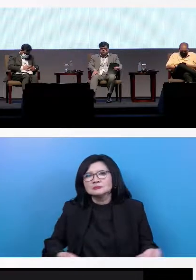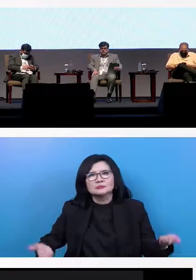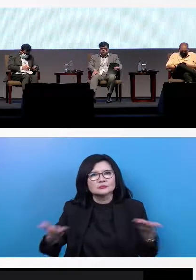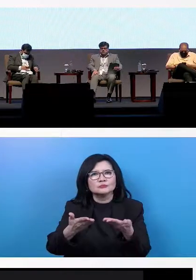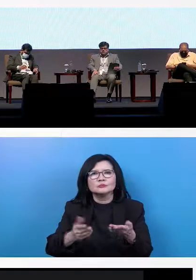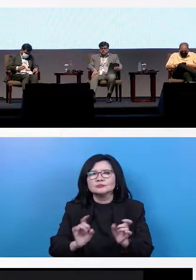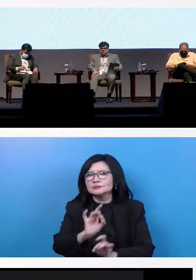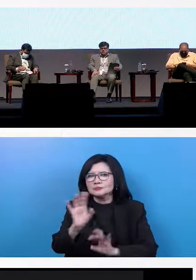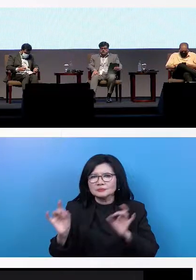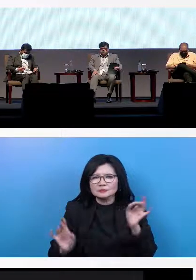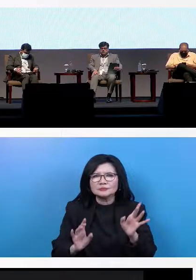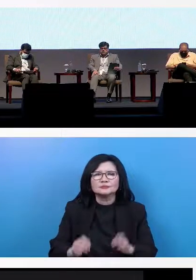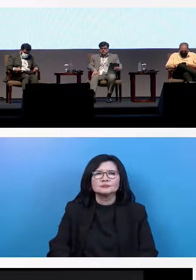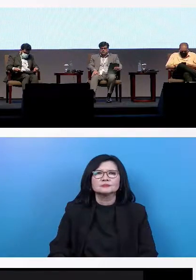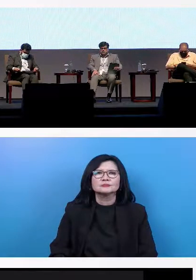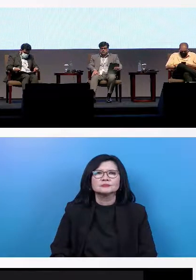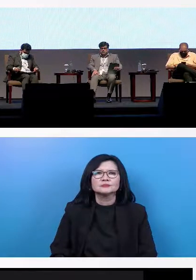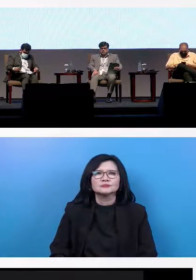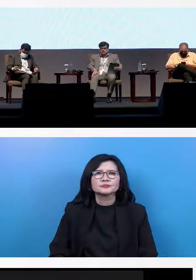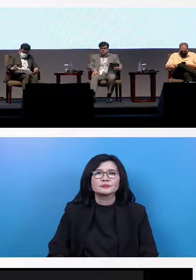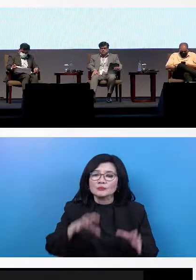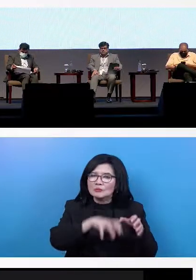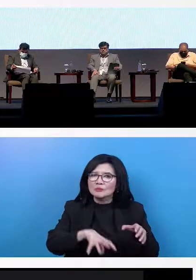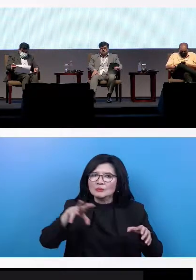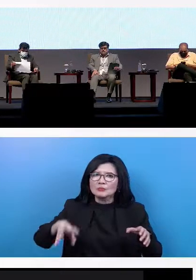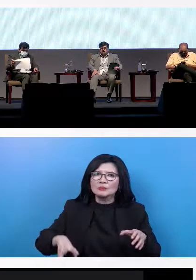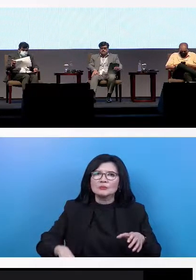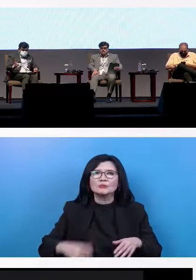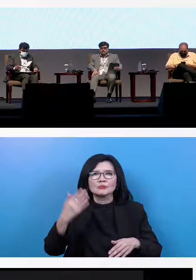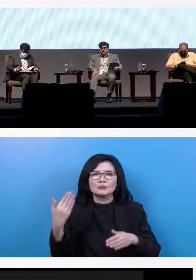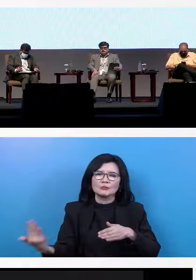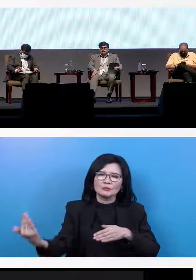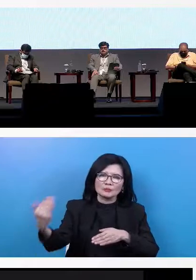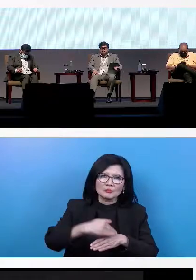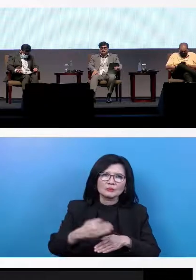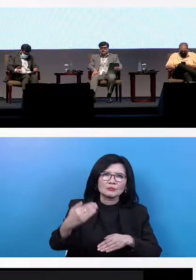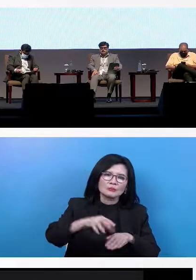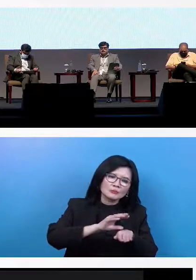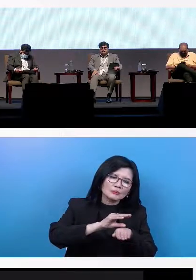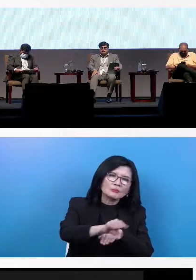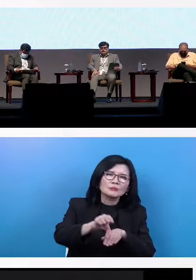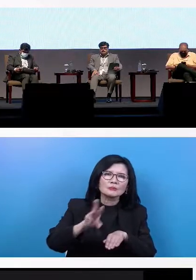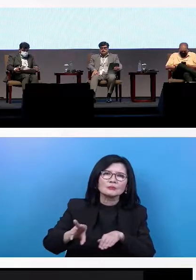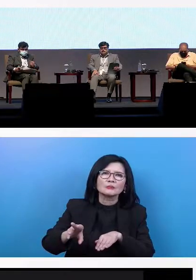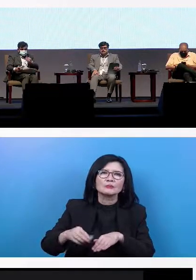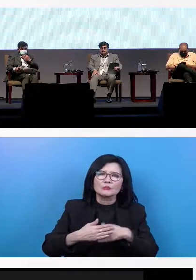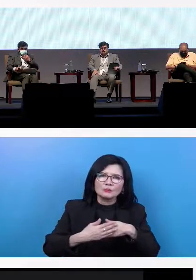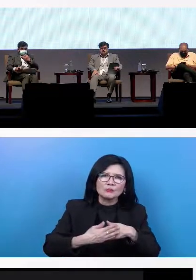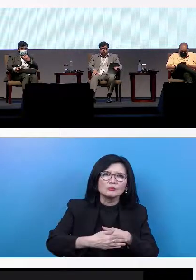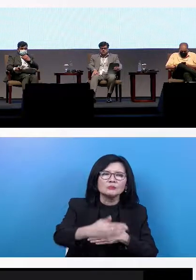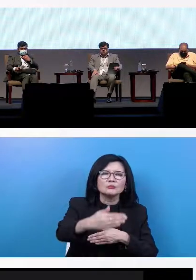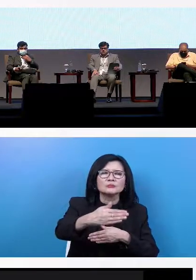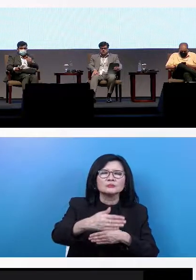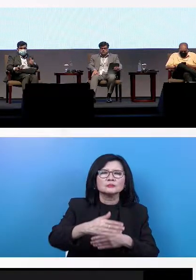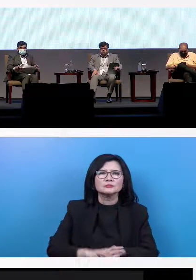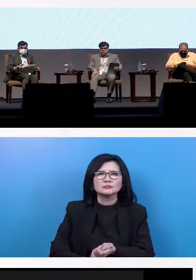necessary good has come to the port due to the bad weather, it delay by few days